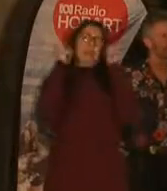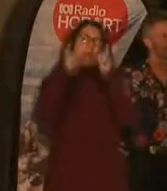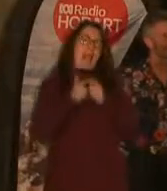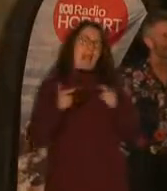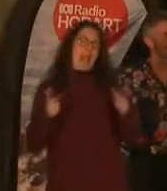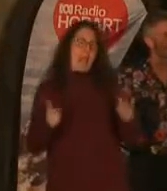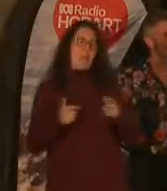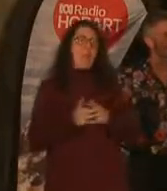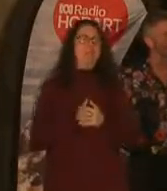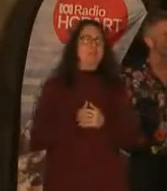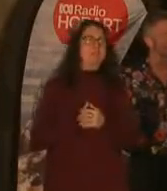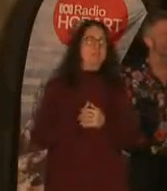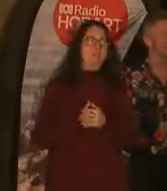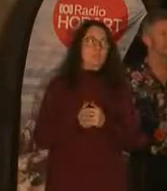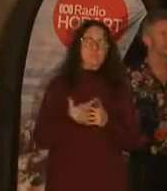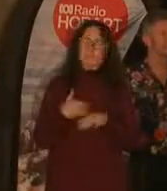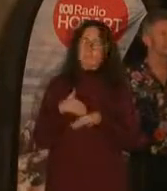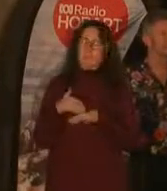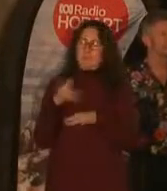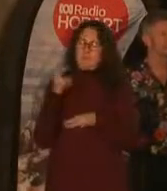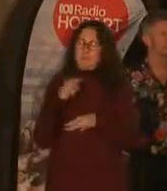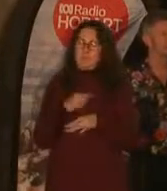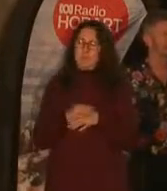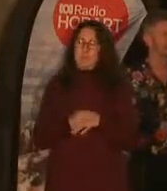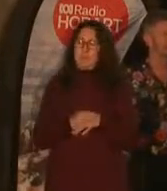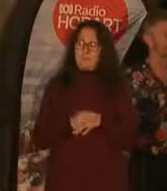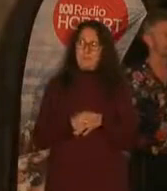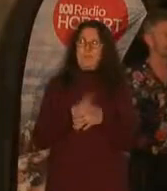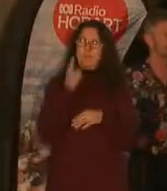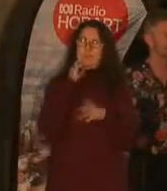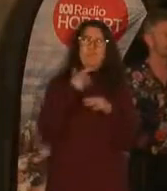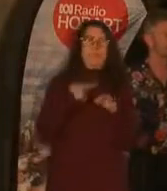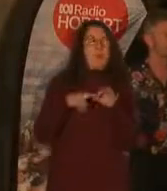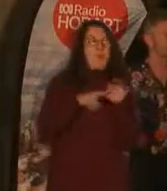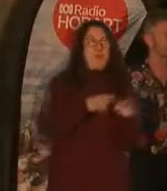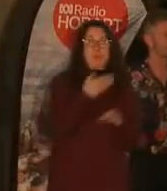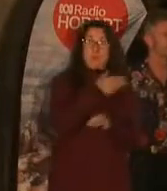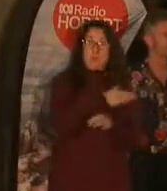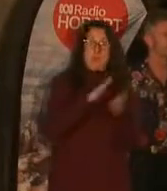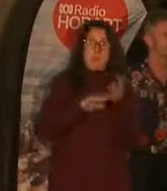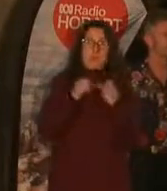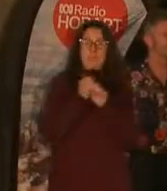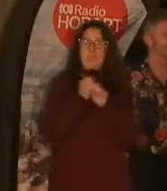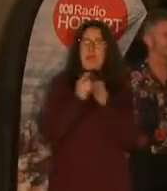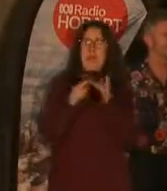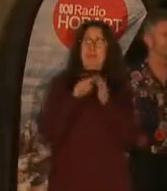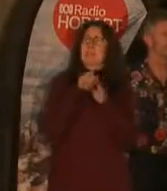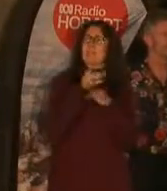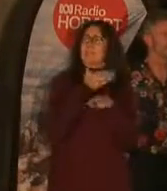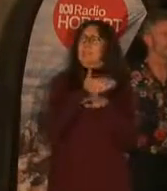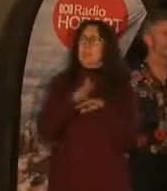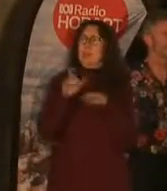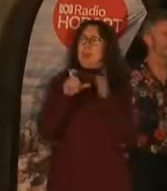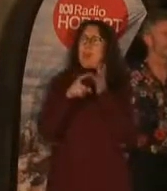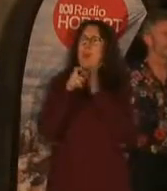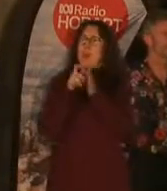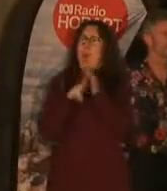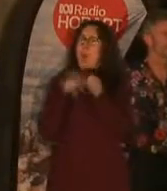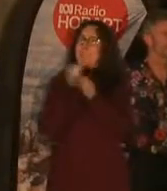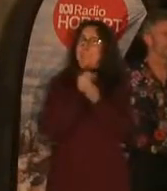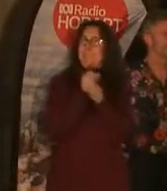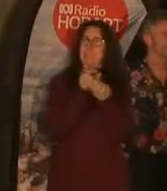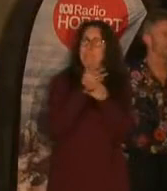methodology and stuff. And my question to you, Maggie, is sort of how do you think this new coding is going to mitigate the ways in which